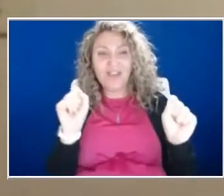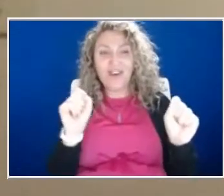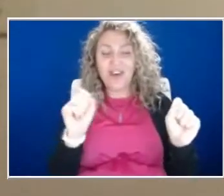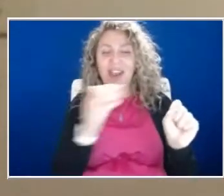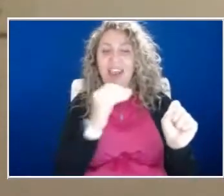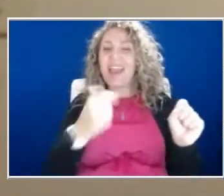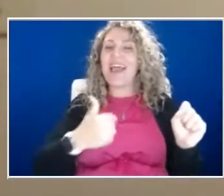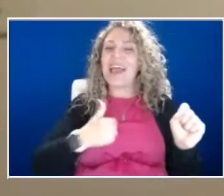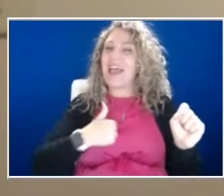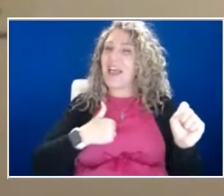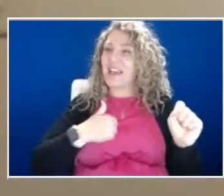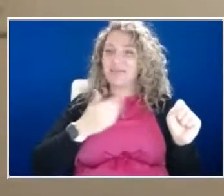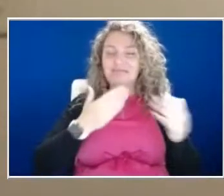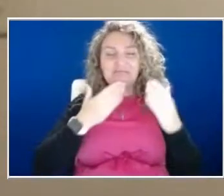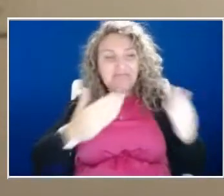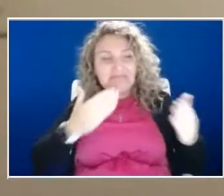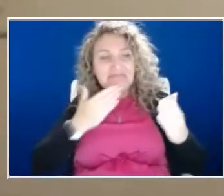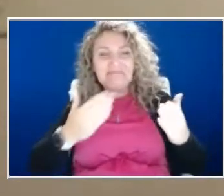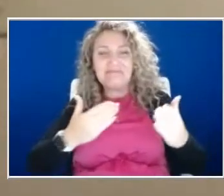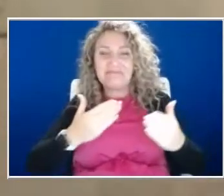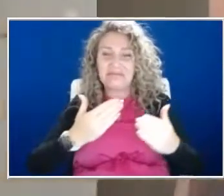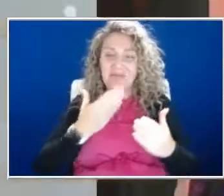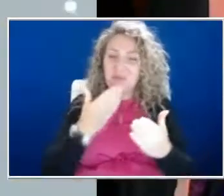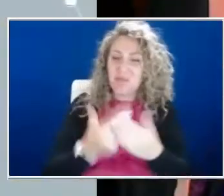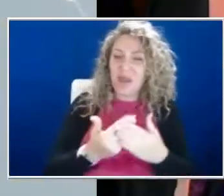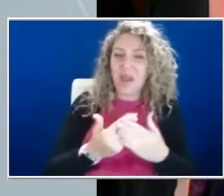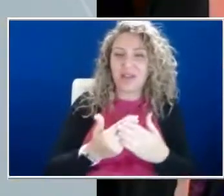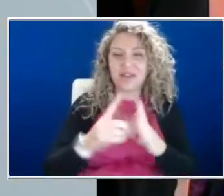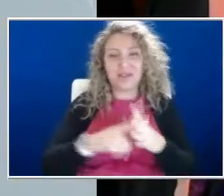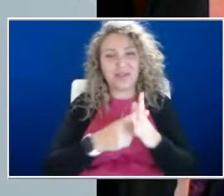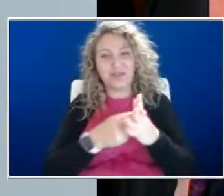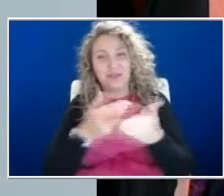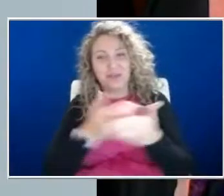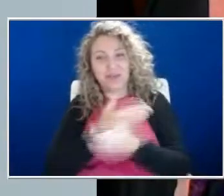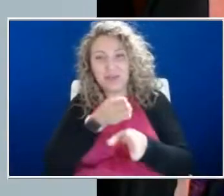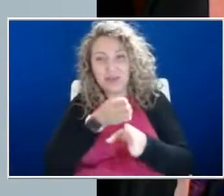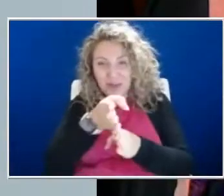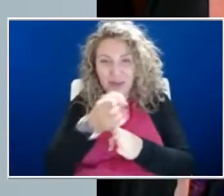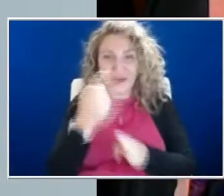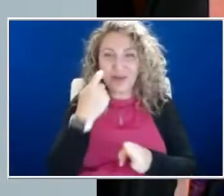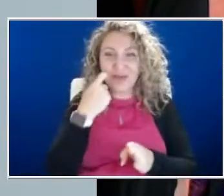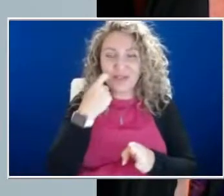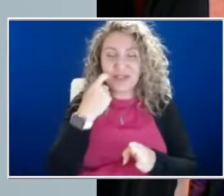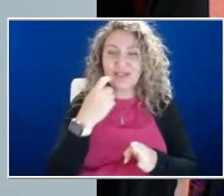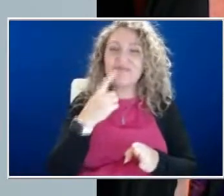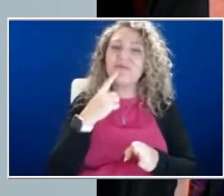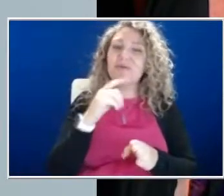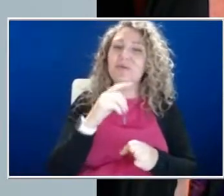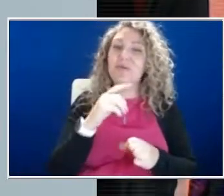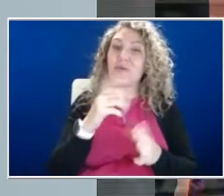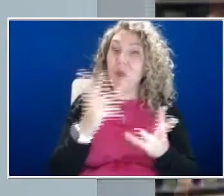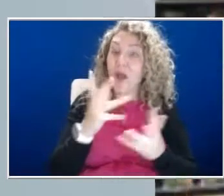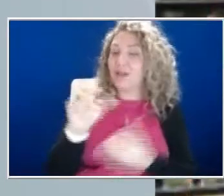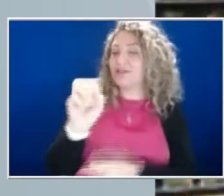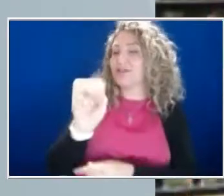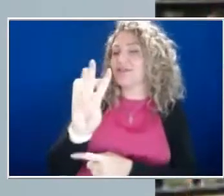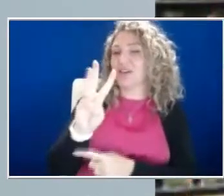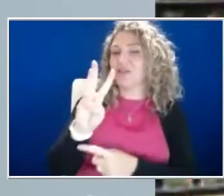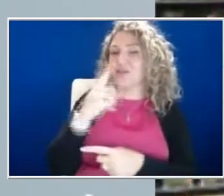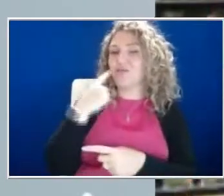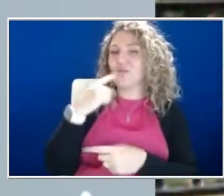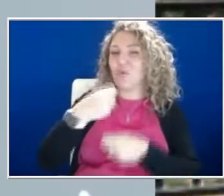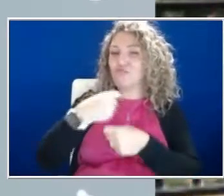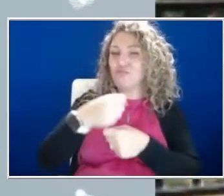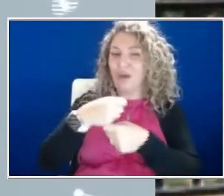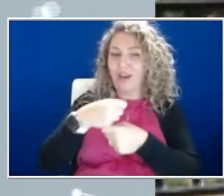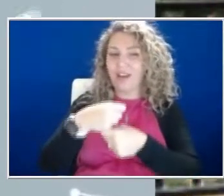grateful. I'm doing well, and I've started a new career recently in software and product, and yeah,